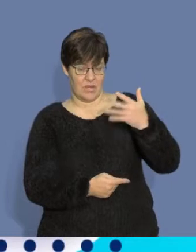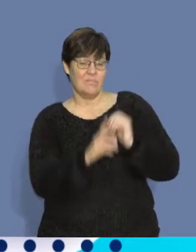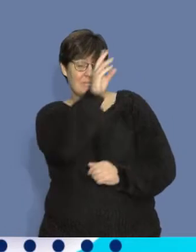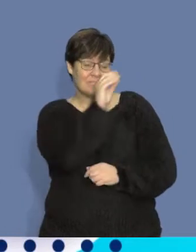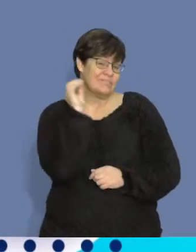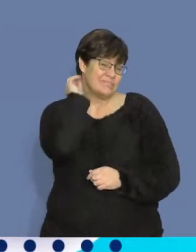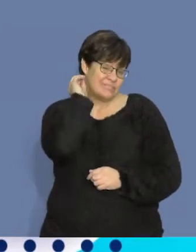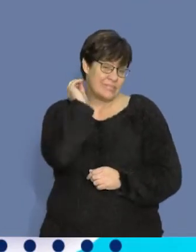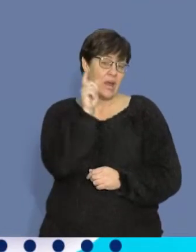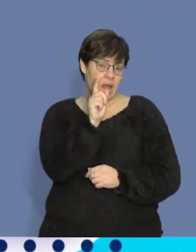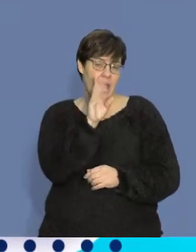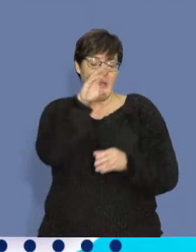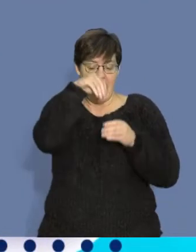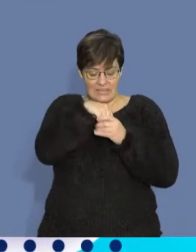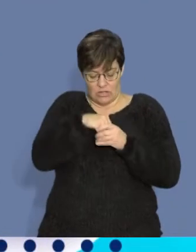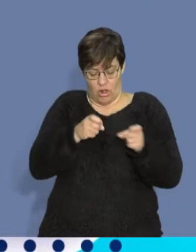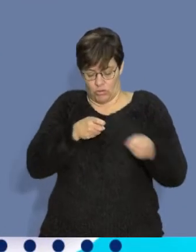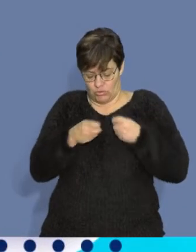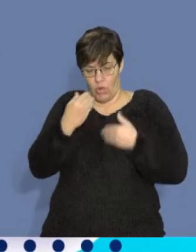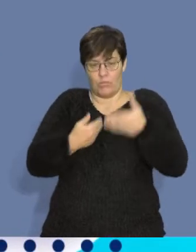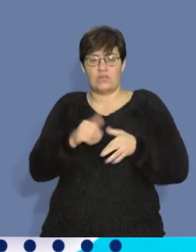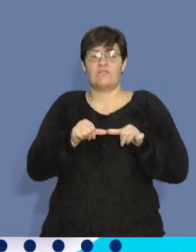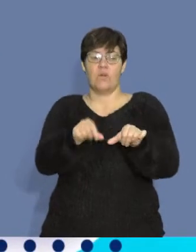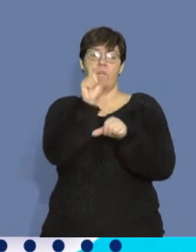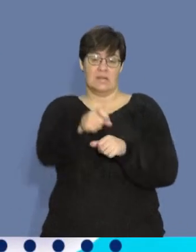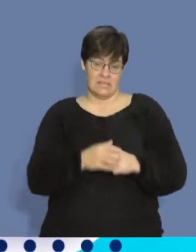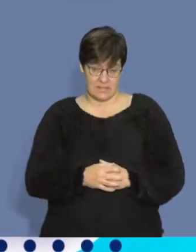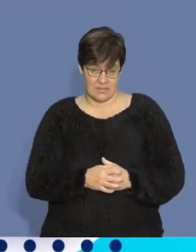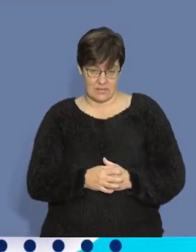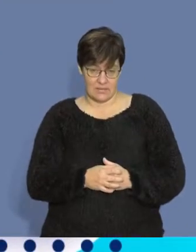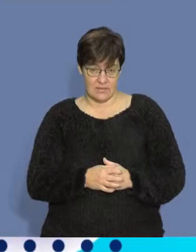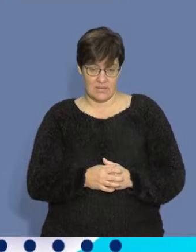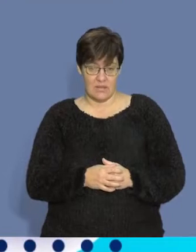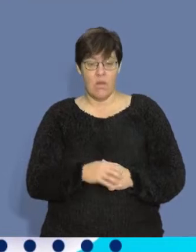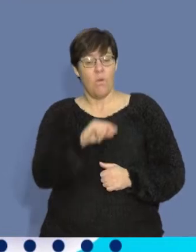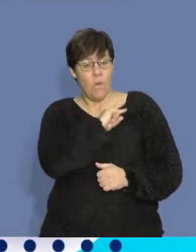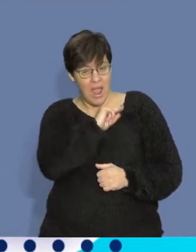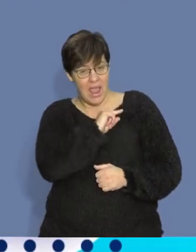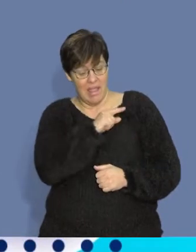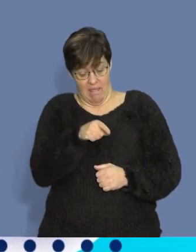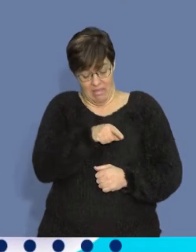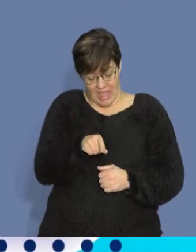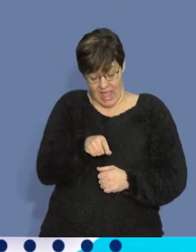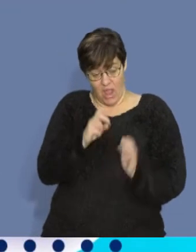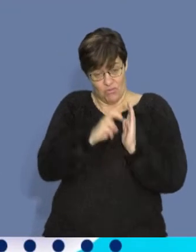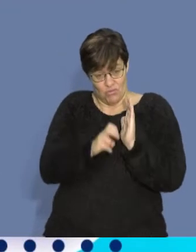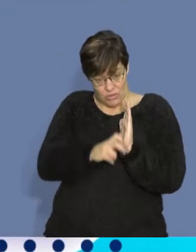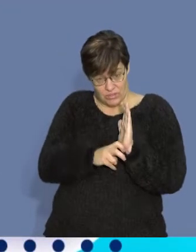also take into consideration the internal control processes that need to be in place to